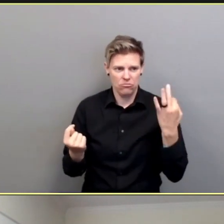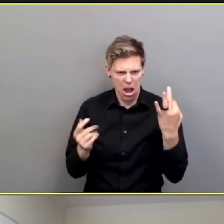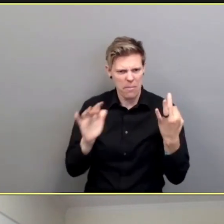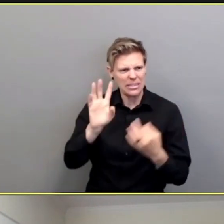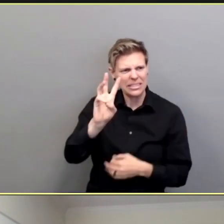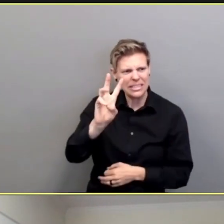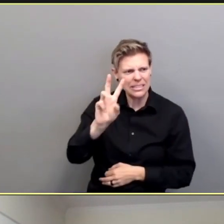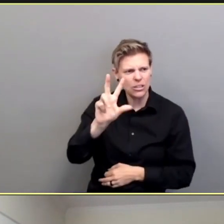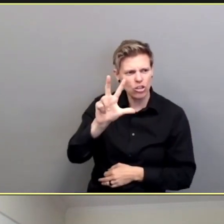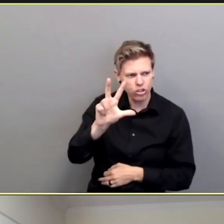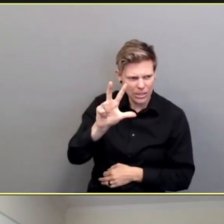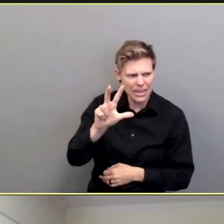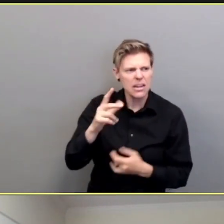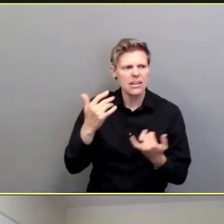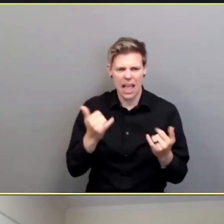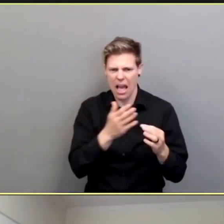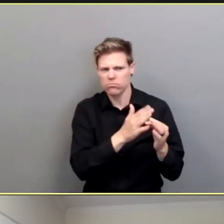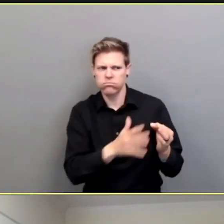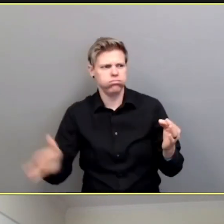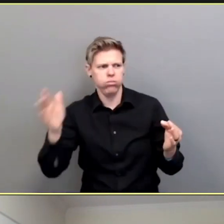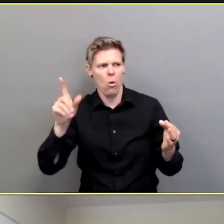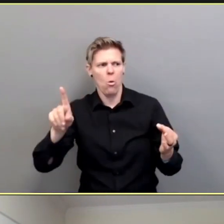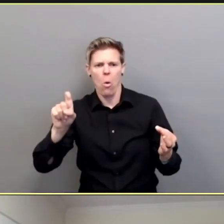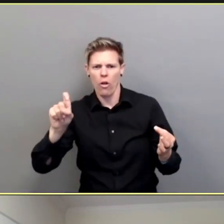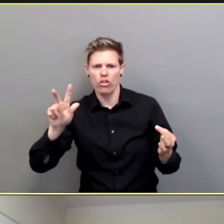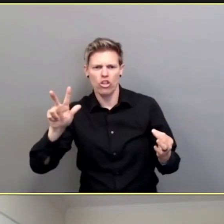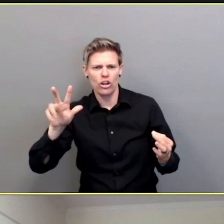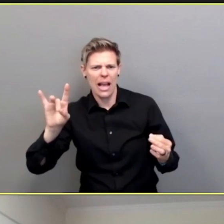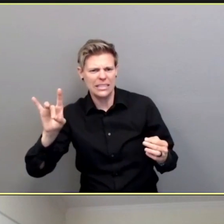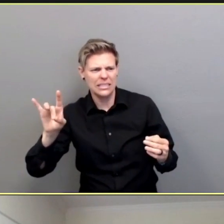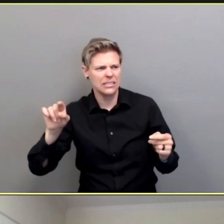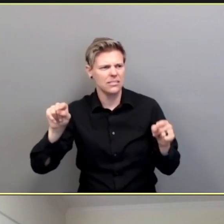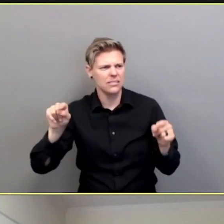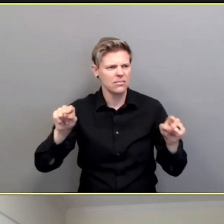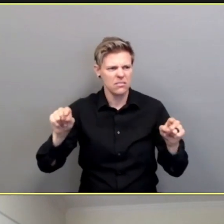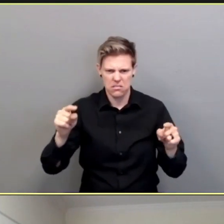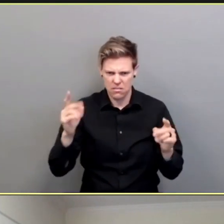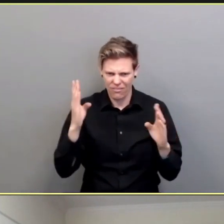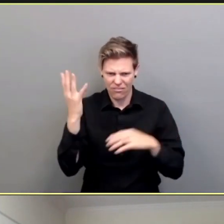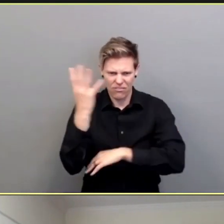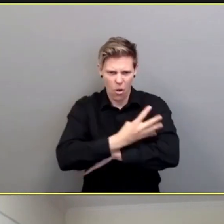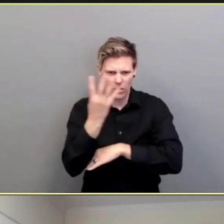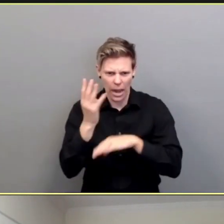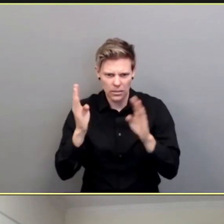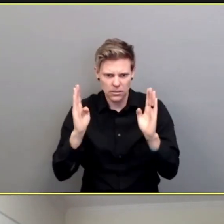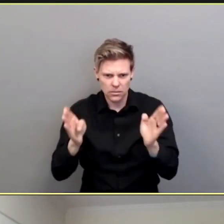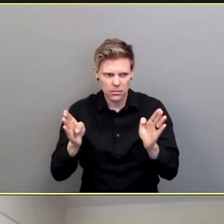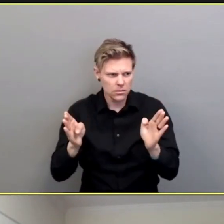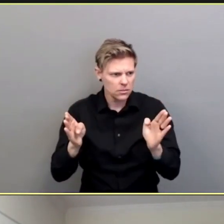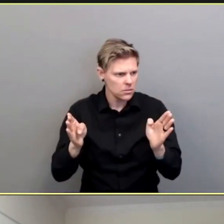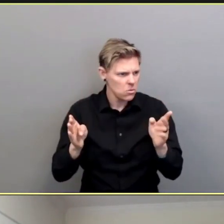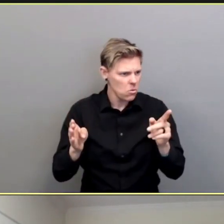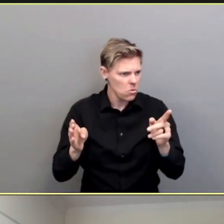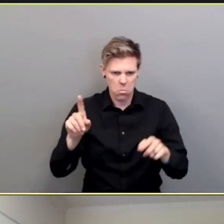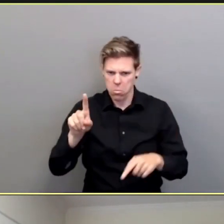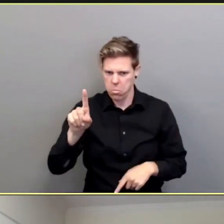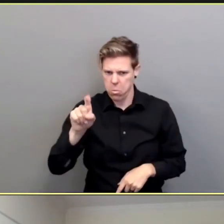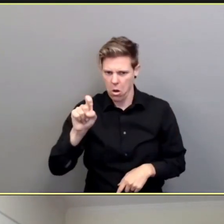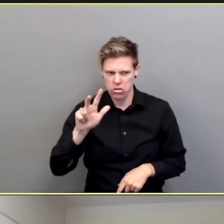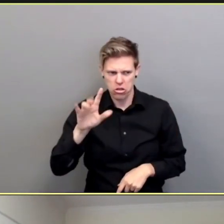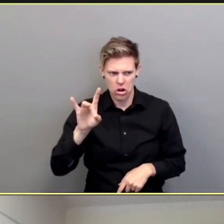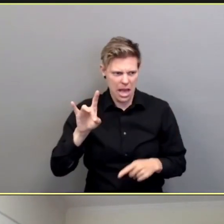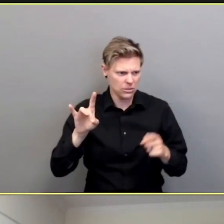138 during the 4-day or during the 3-day Labor Day weekend period. So wondering if